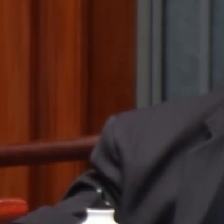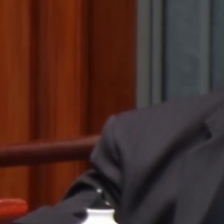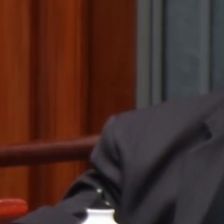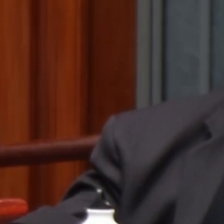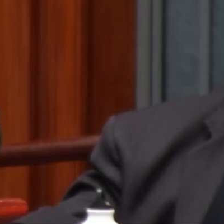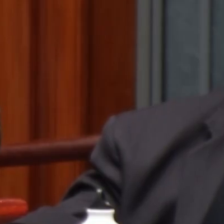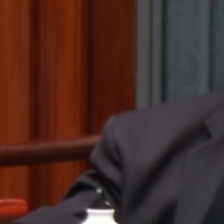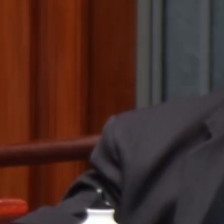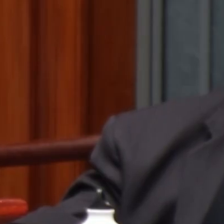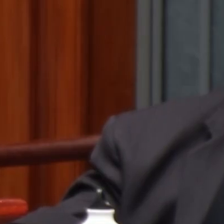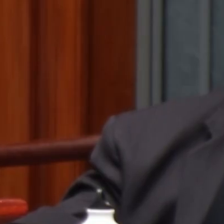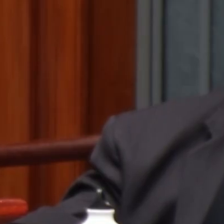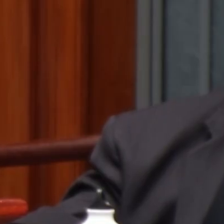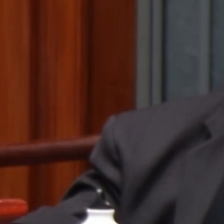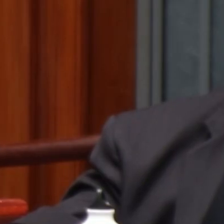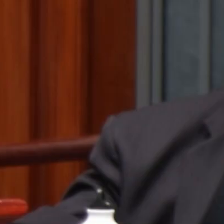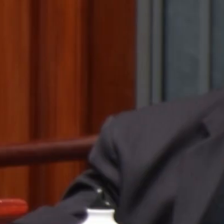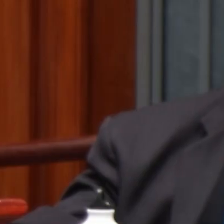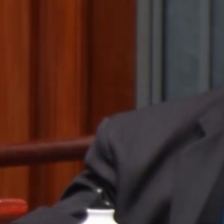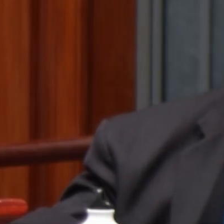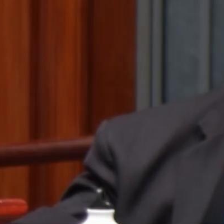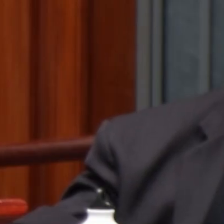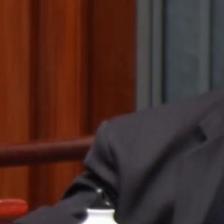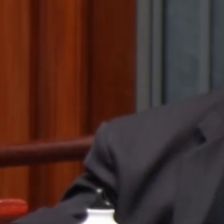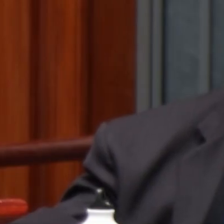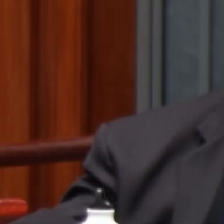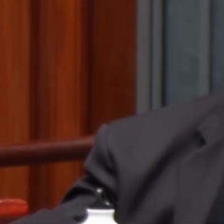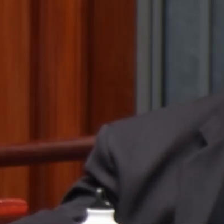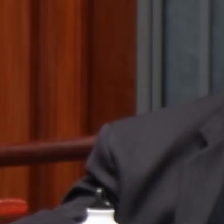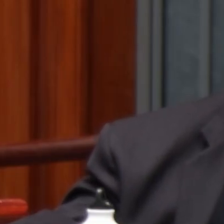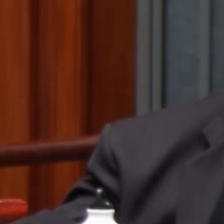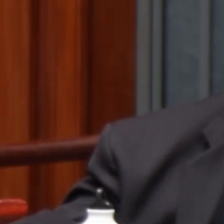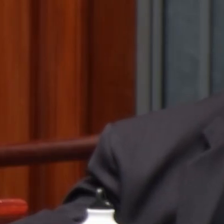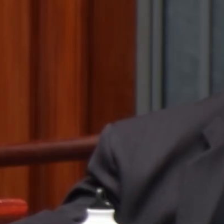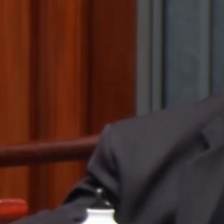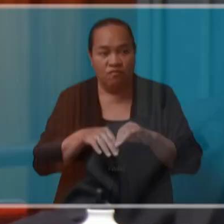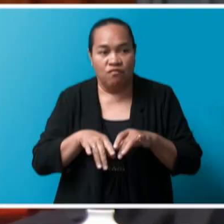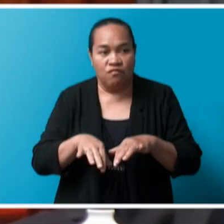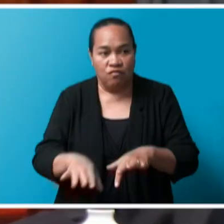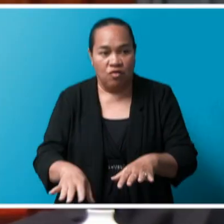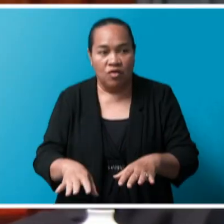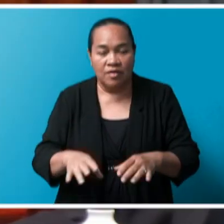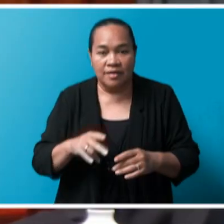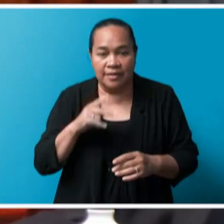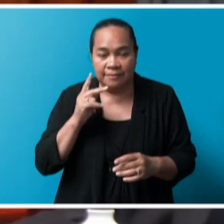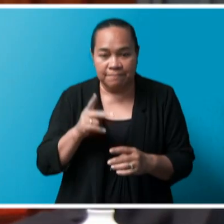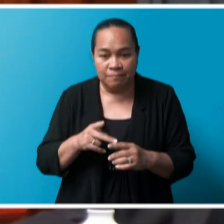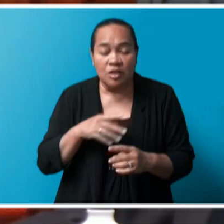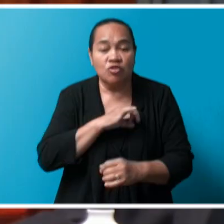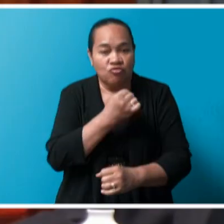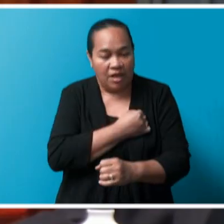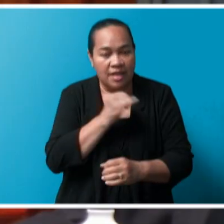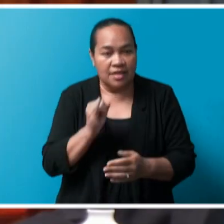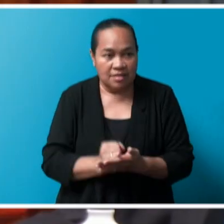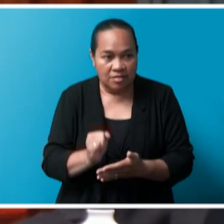years, our government has steadily transformed Fiji's housing sector through comprehensive policy reforms, strengthened institutions, and